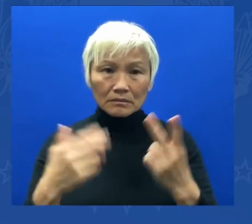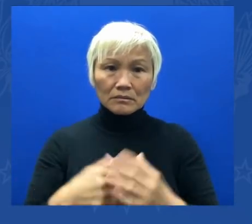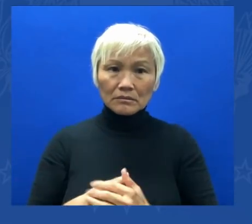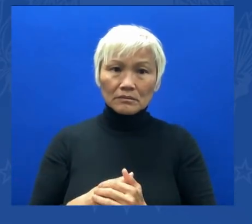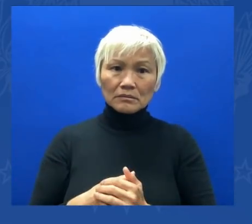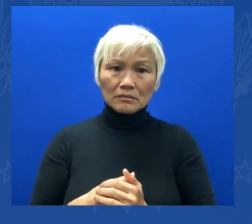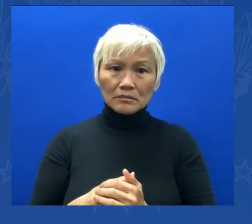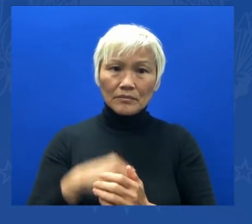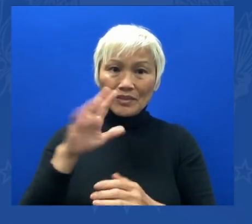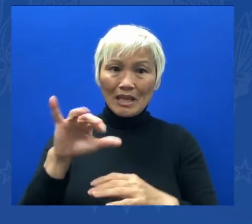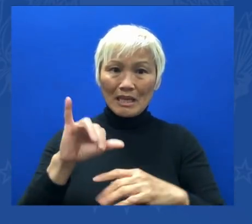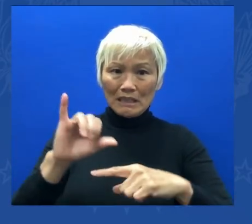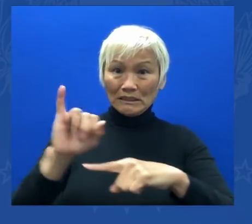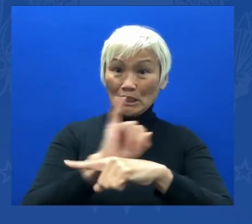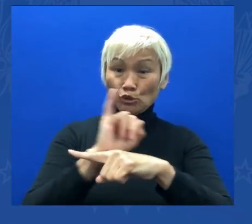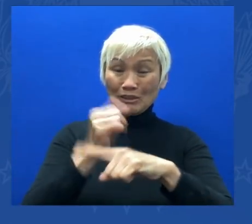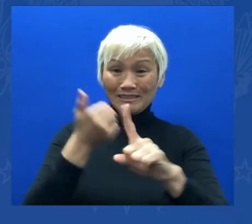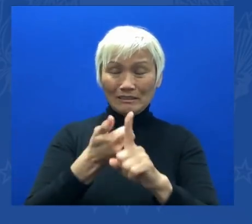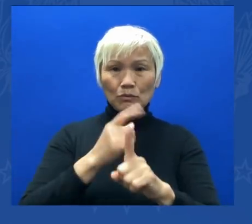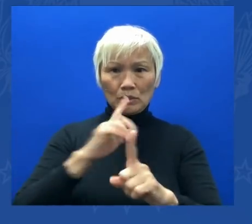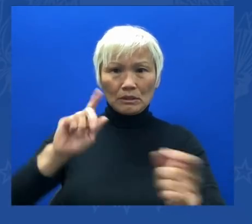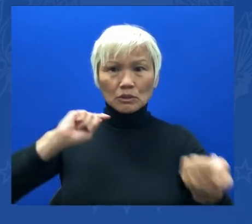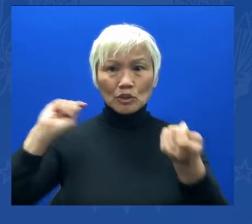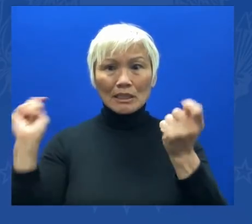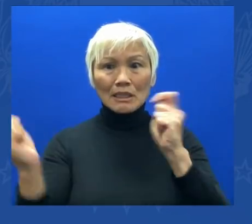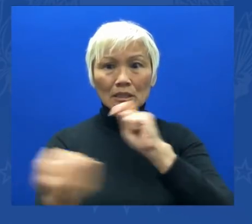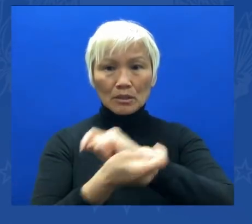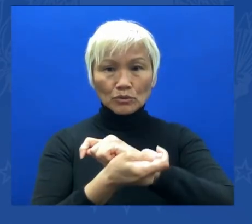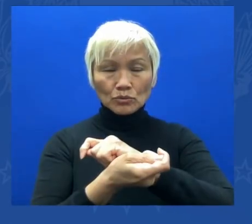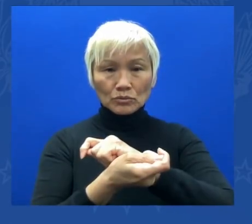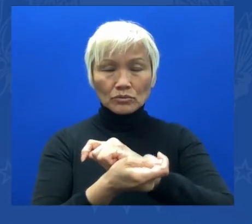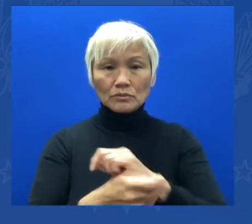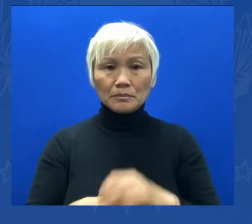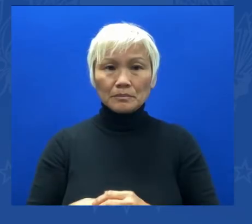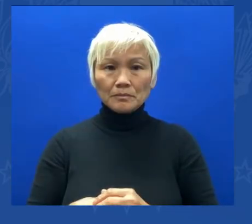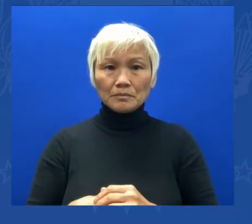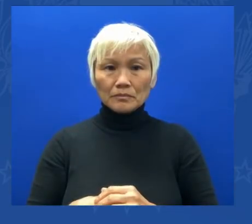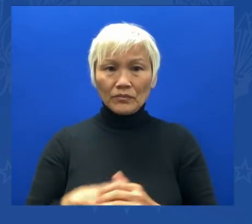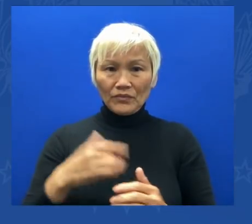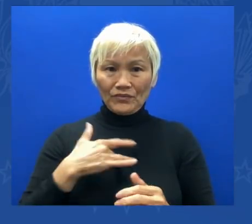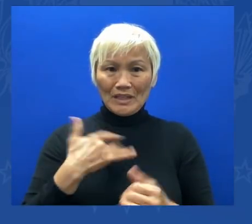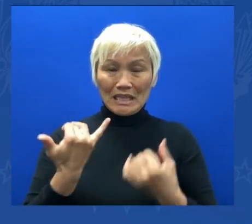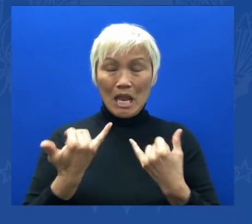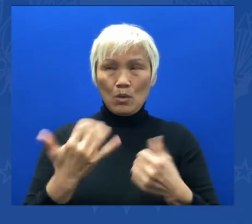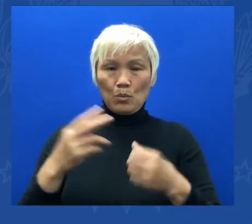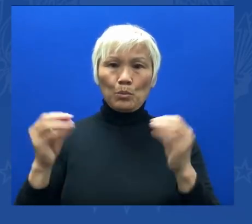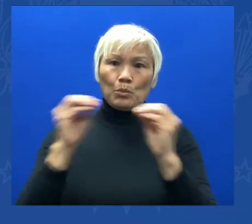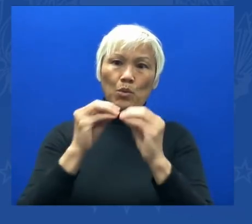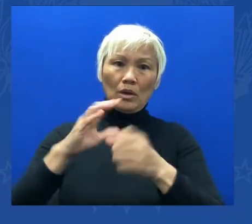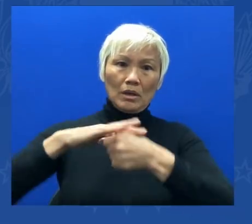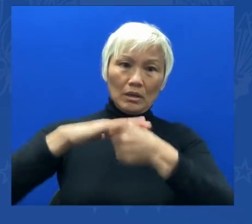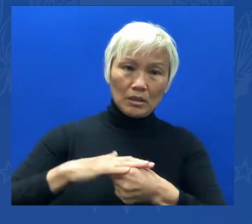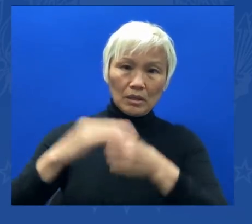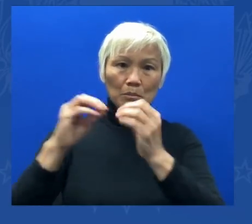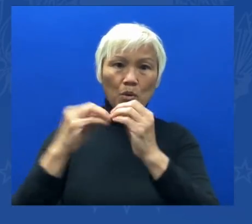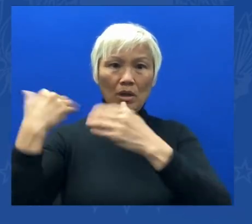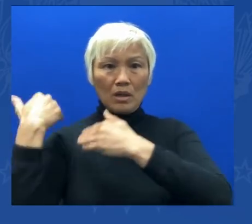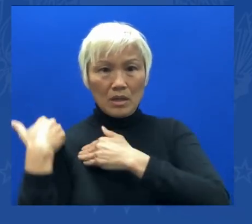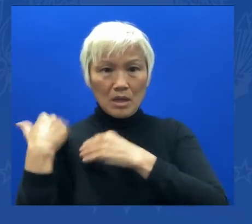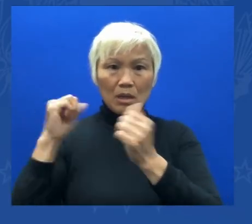deliver heat instead of shed light because the technology is changing so much. The system is